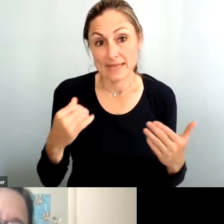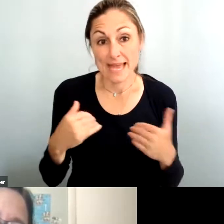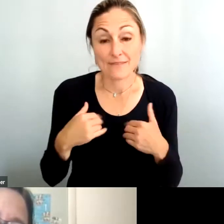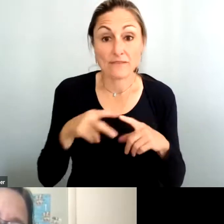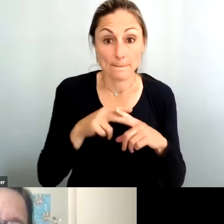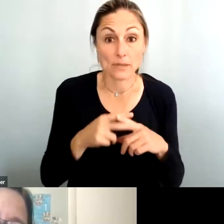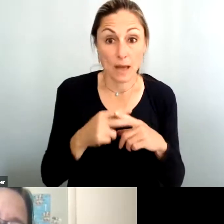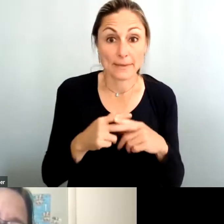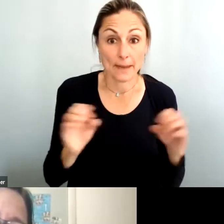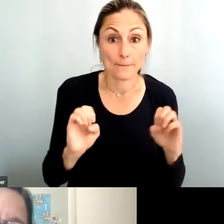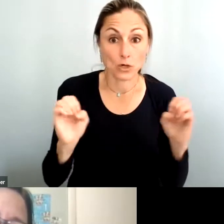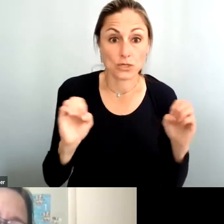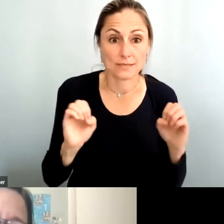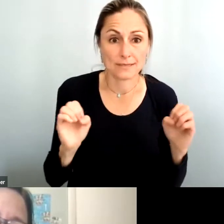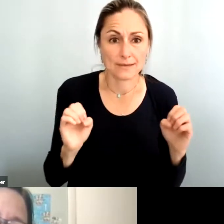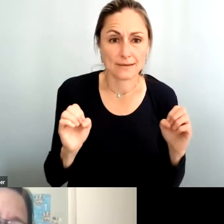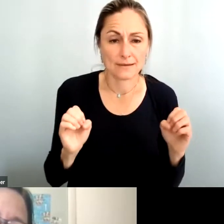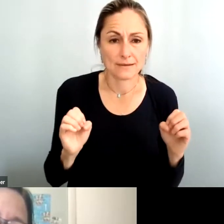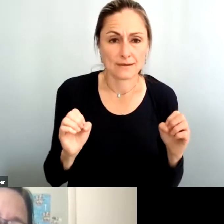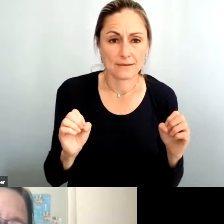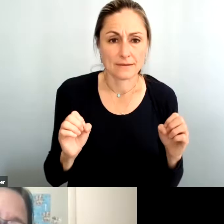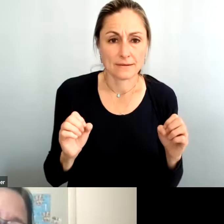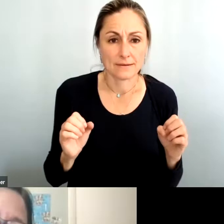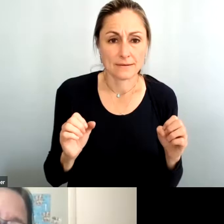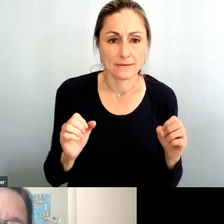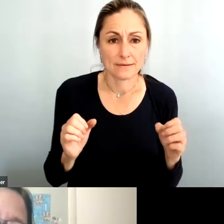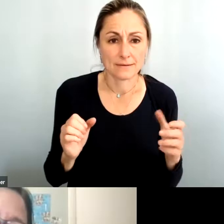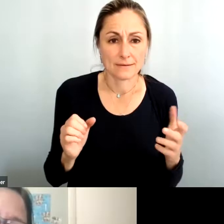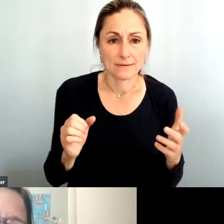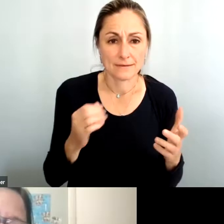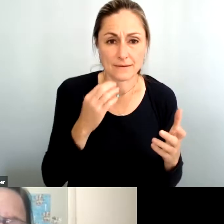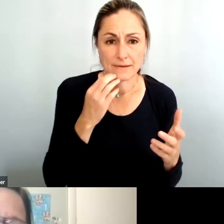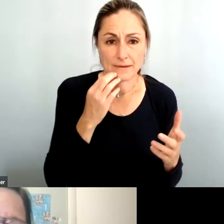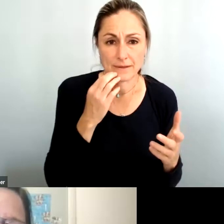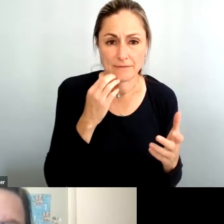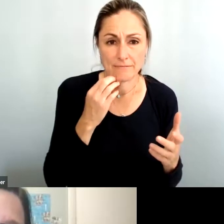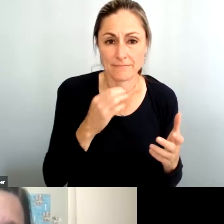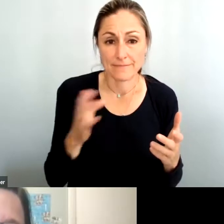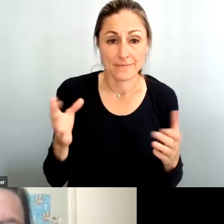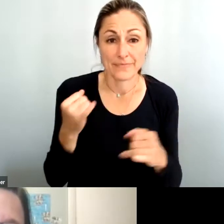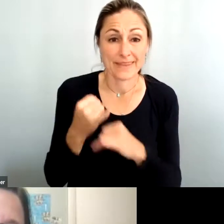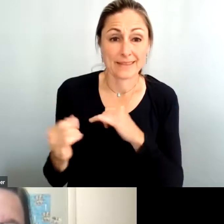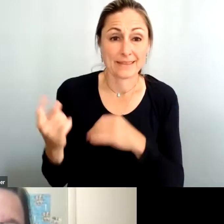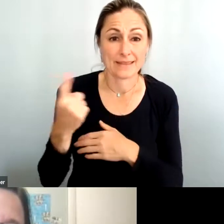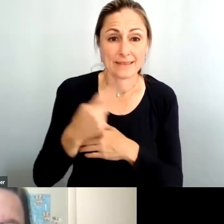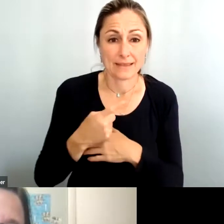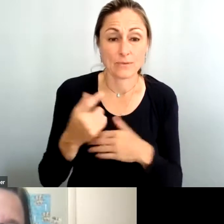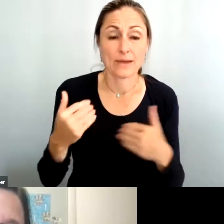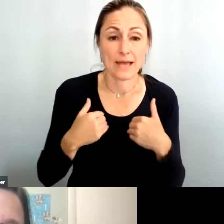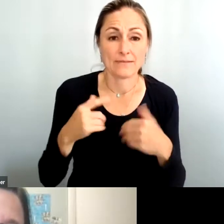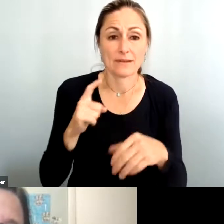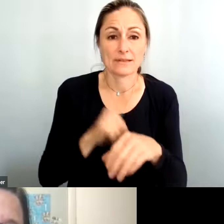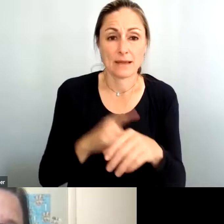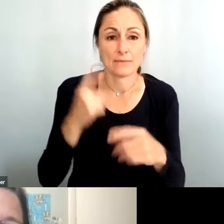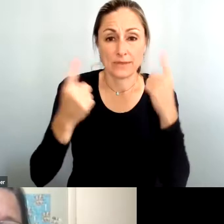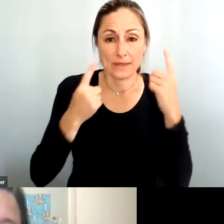emergency at the moment, I'm not going to start going through that kind of process. But at the end of the day, you know, we have time to think